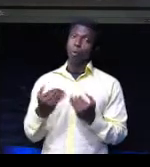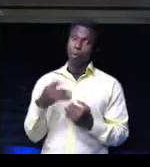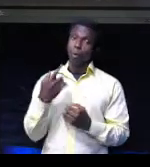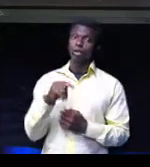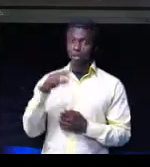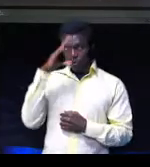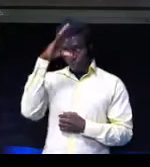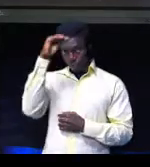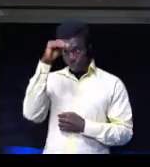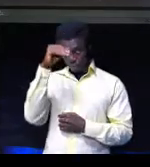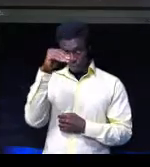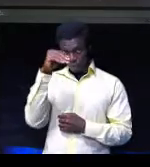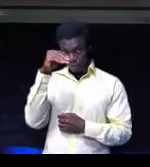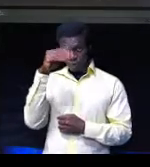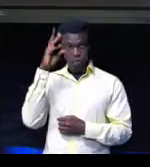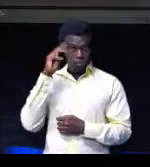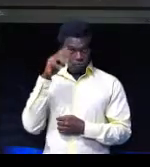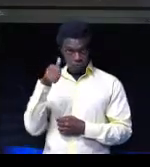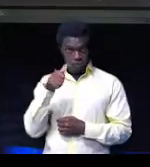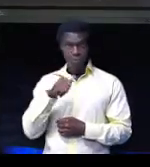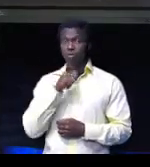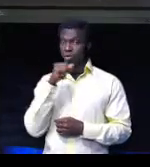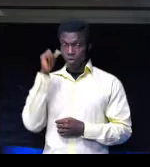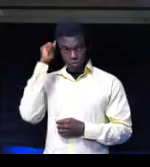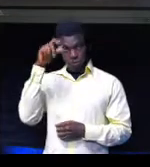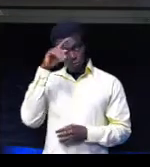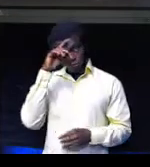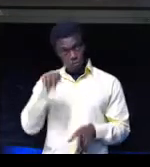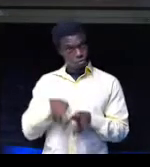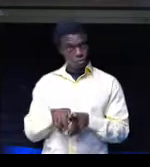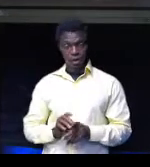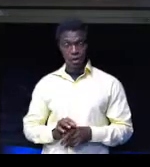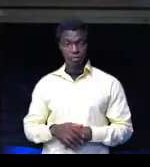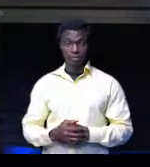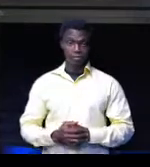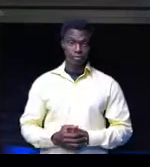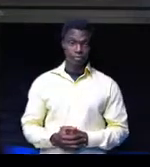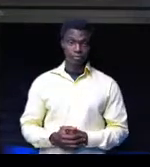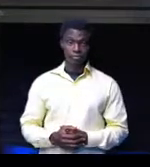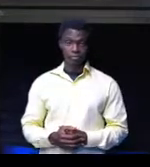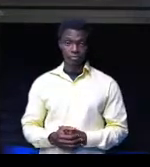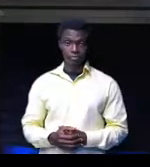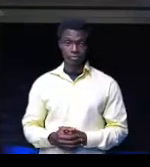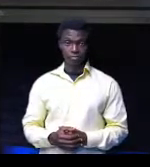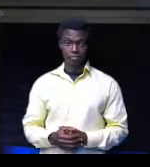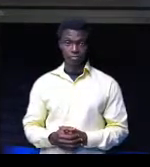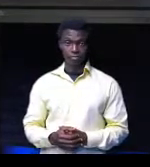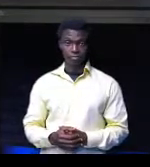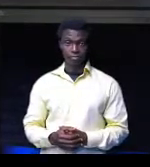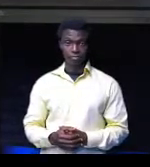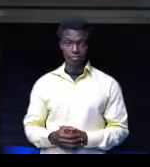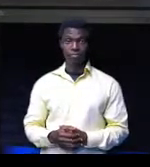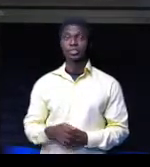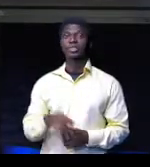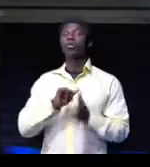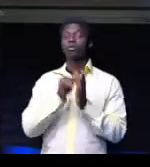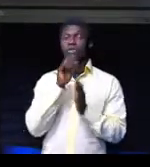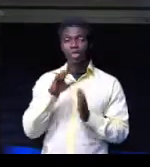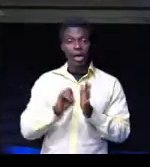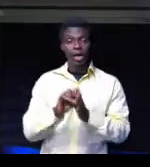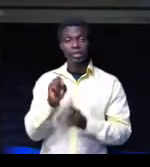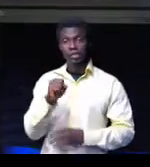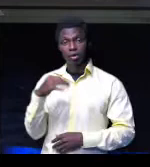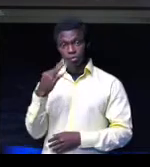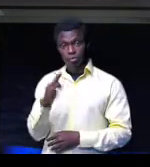boy himself, not his brother. I want the boy himself, not his brother. Those